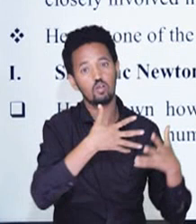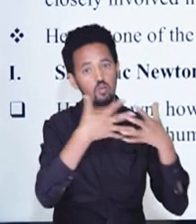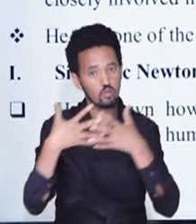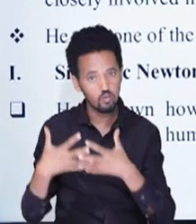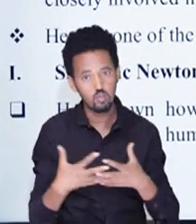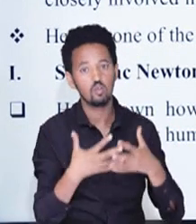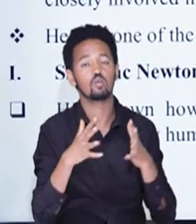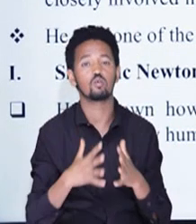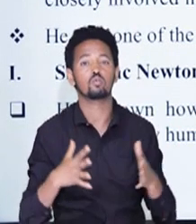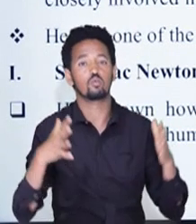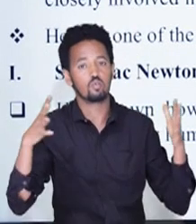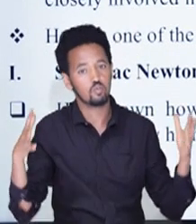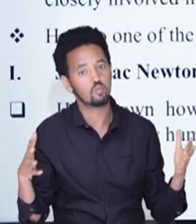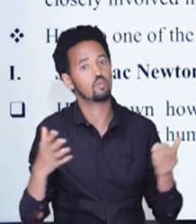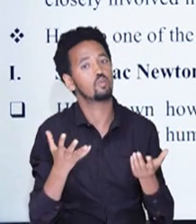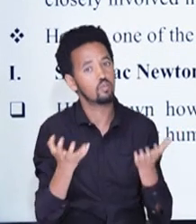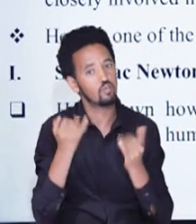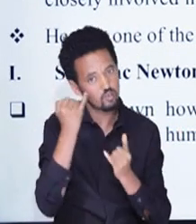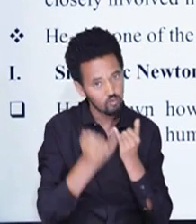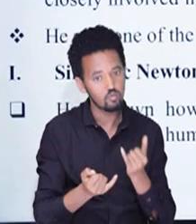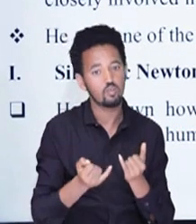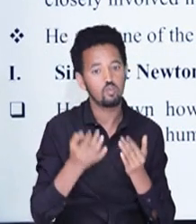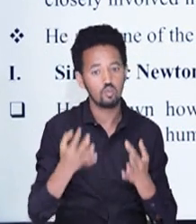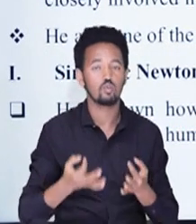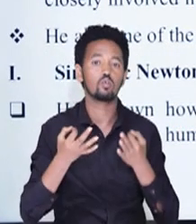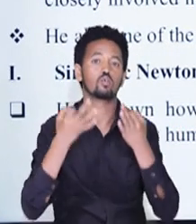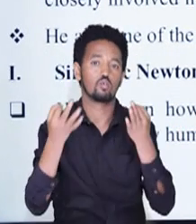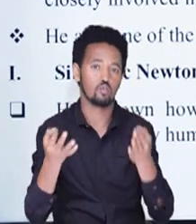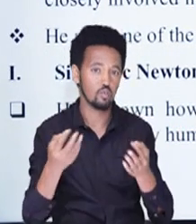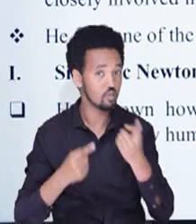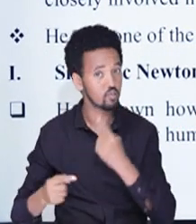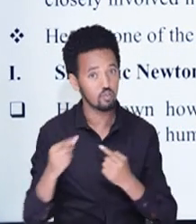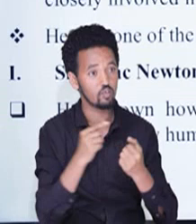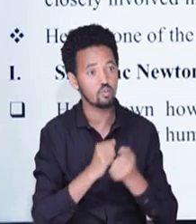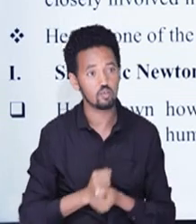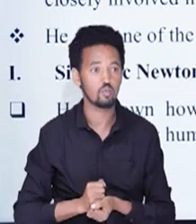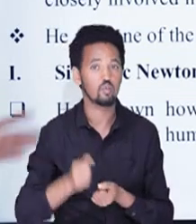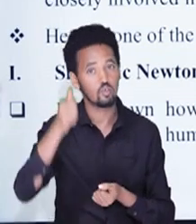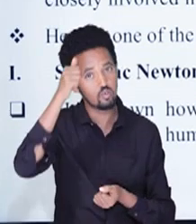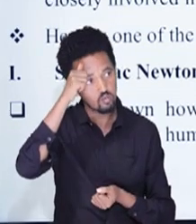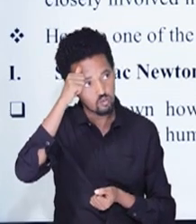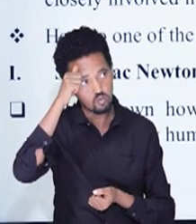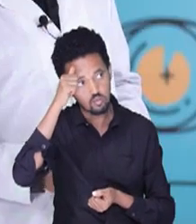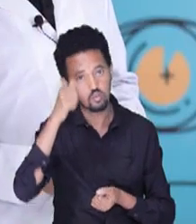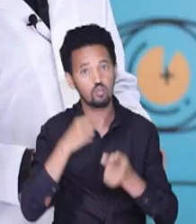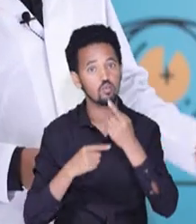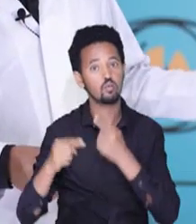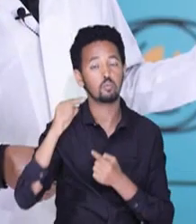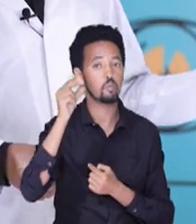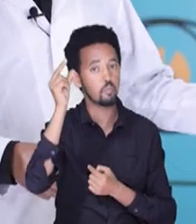of America. The last influential person, Sir Isaac Newton, is from